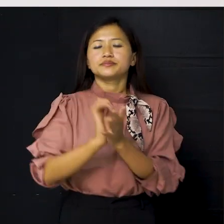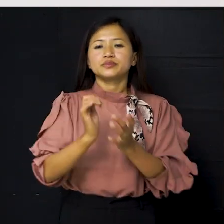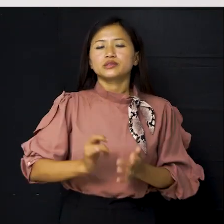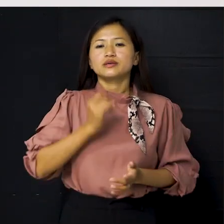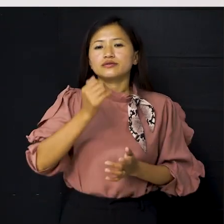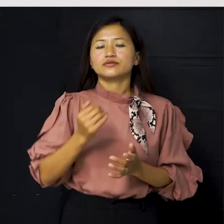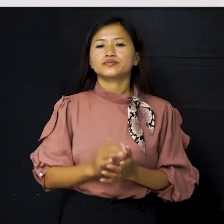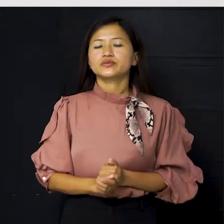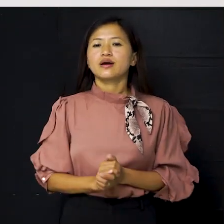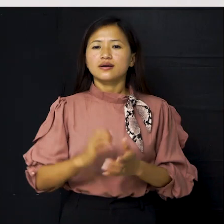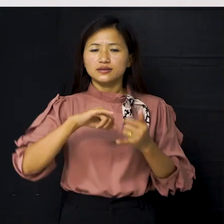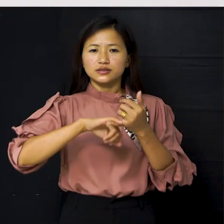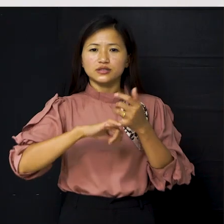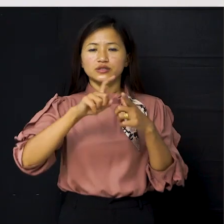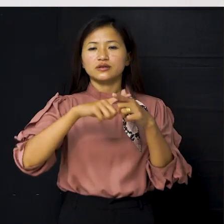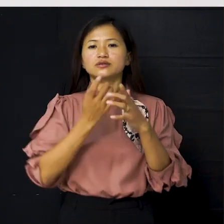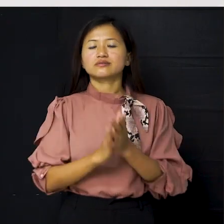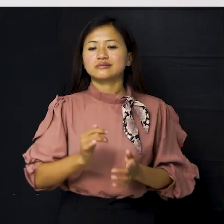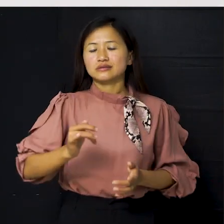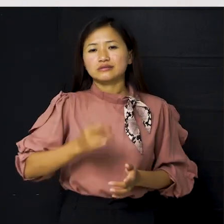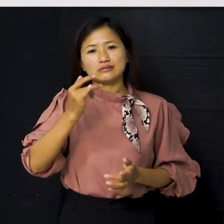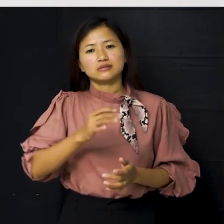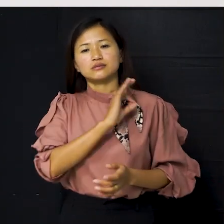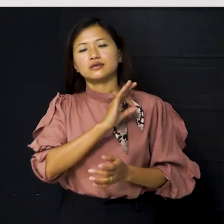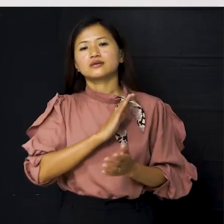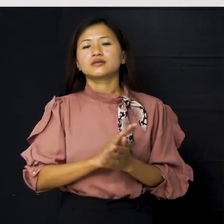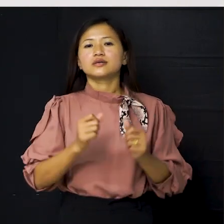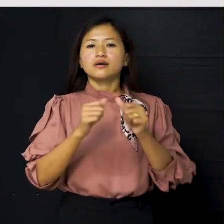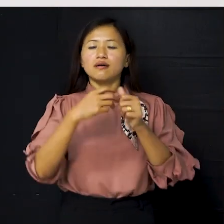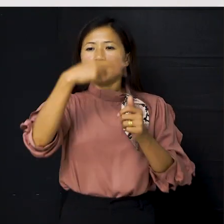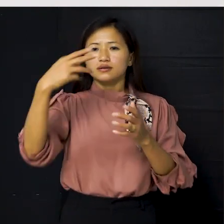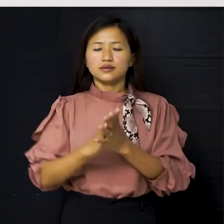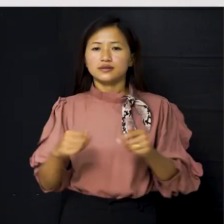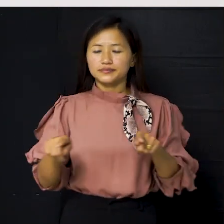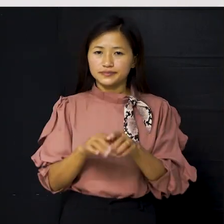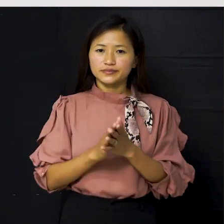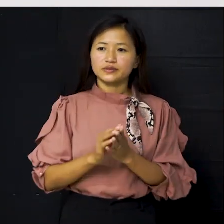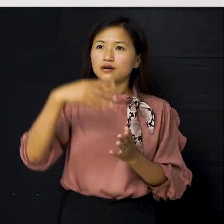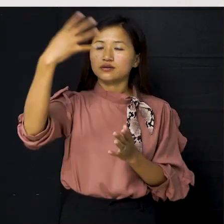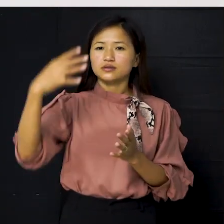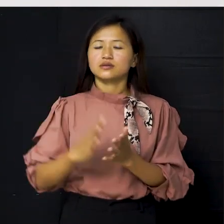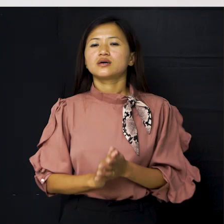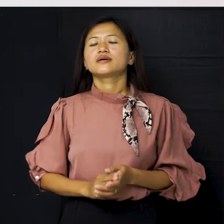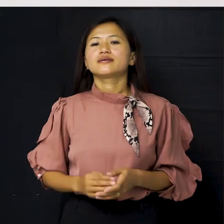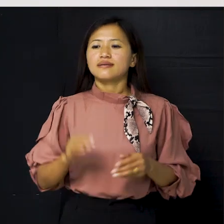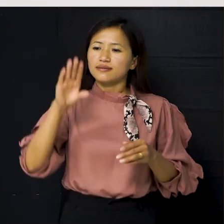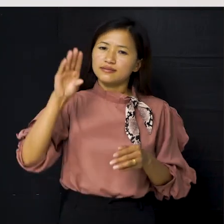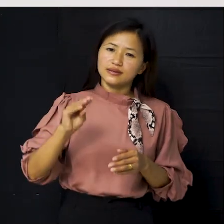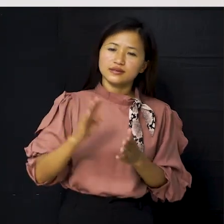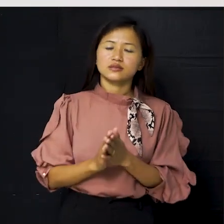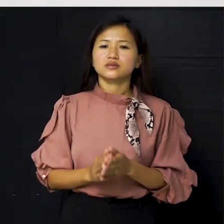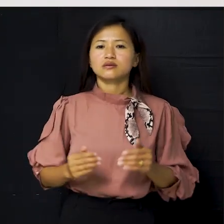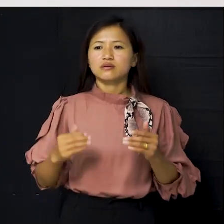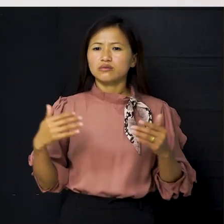that Shah Jahan was very much interested in art and architecture and less in conquest and